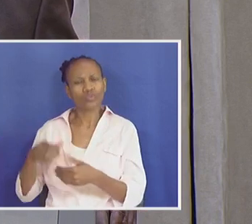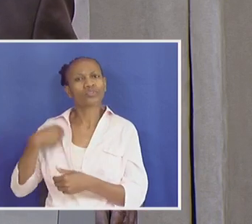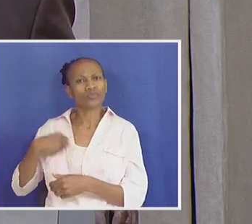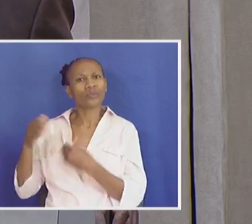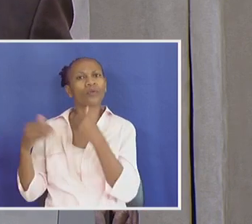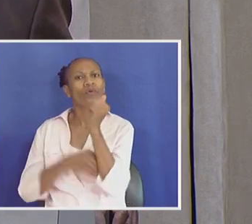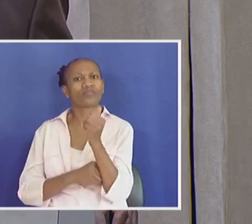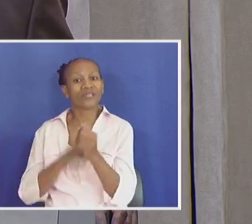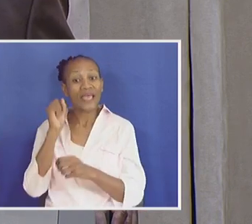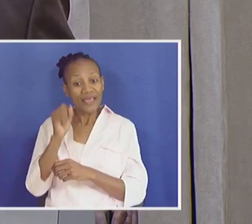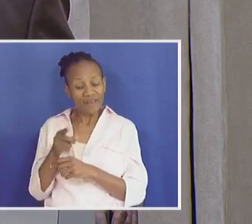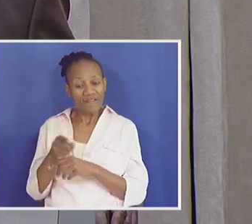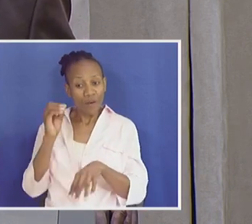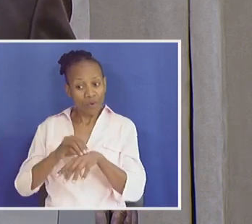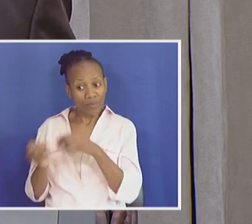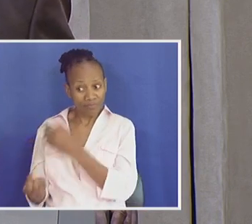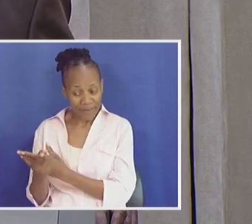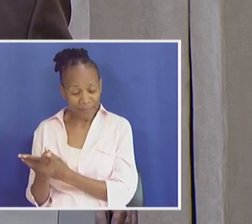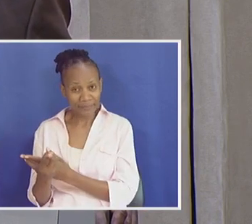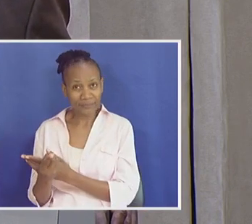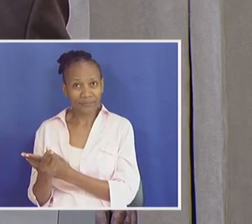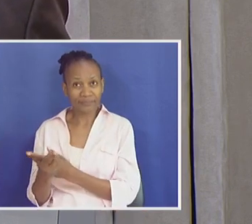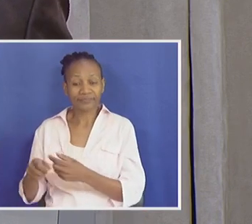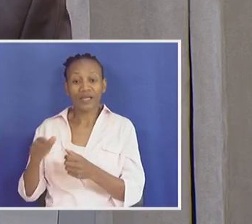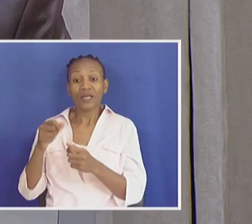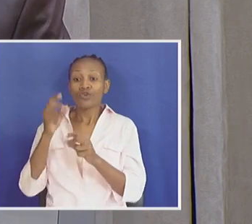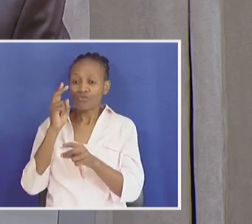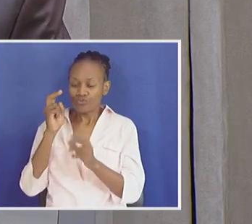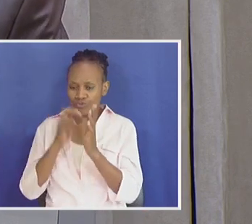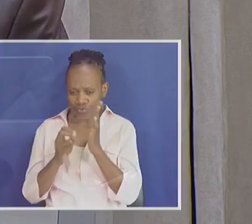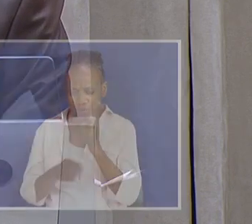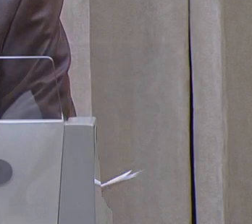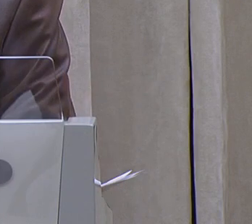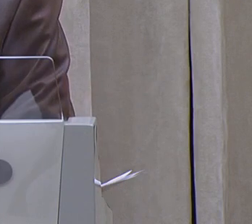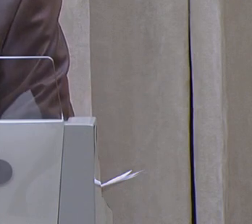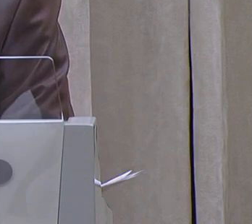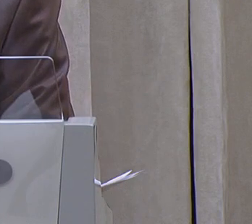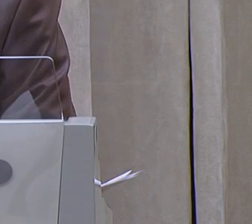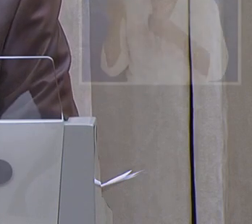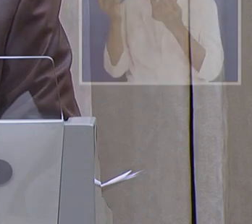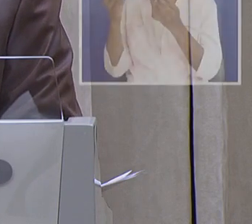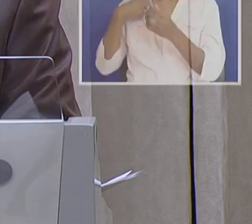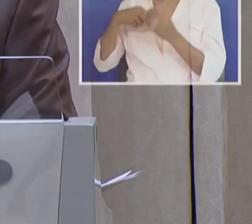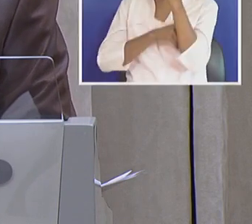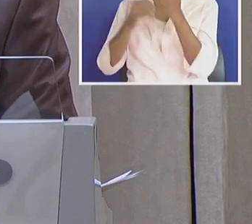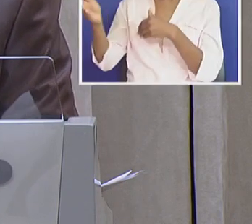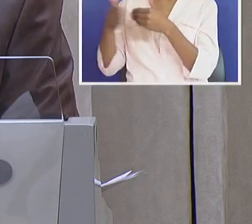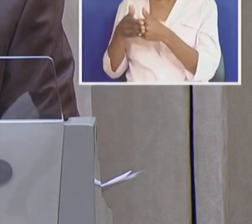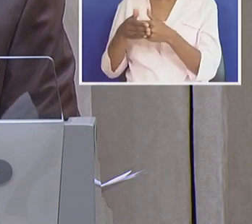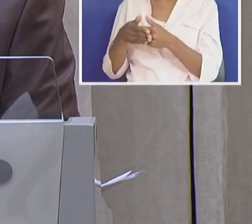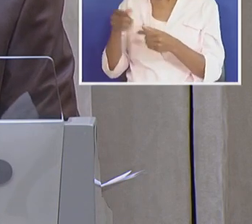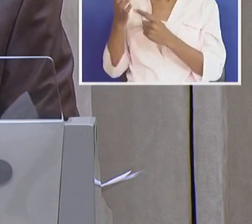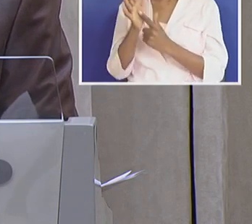exceptional circumstances warrant such a step. The general principle should be that the dissolution is an instrument for dealing with